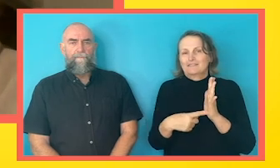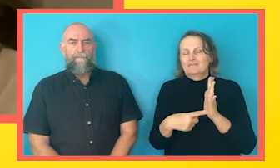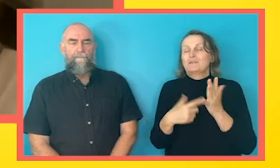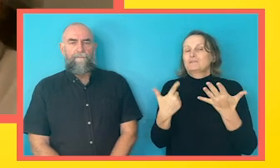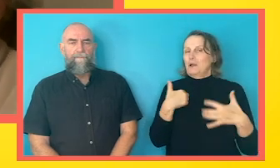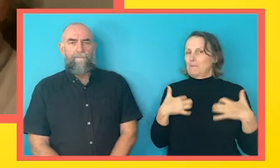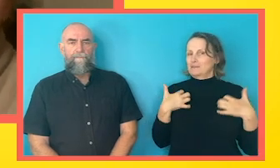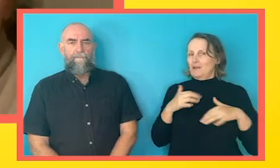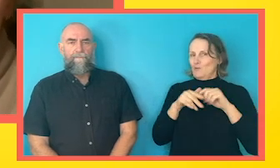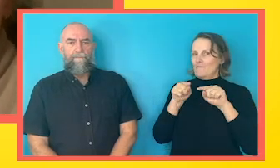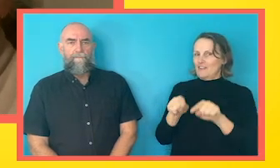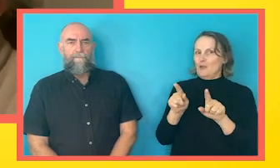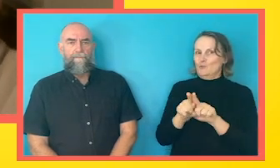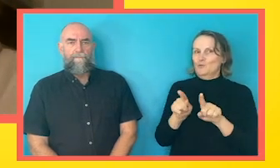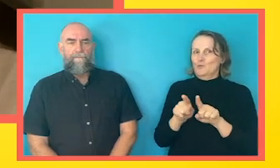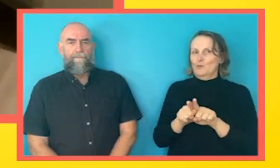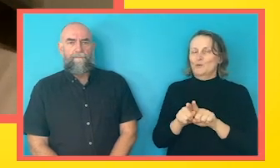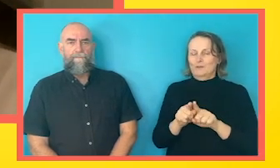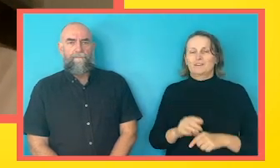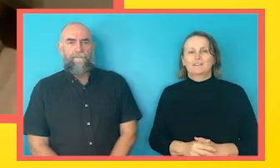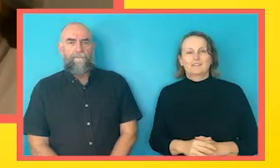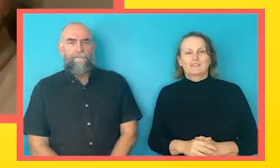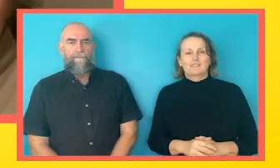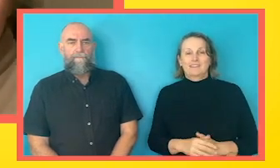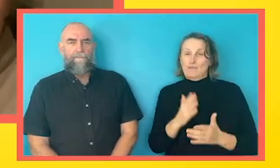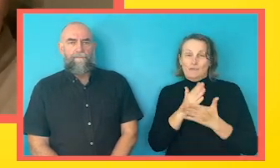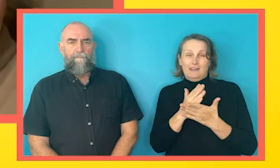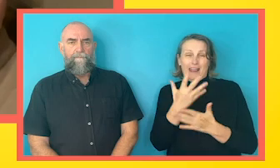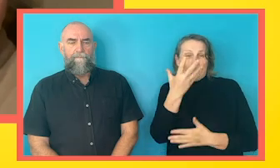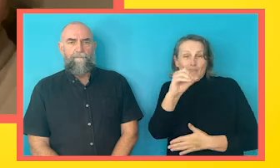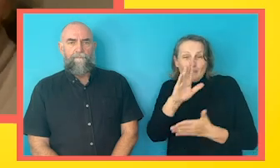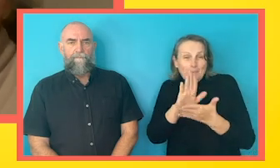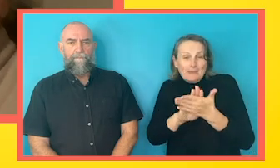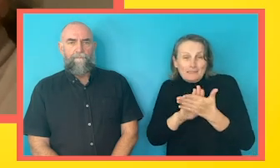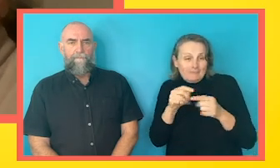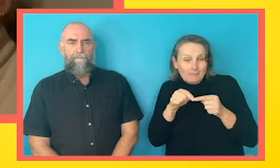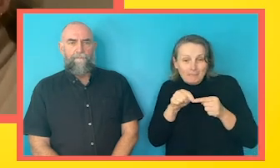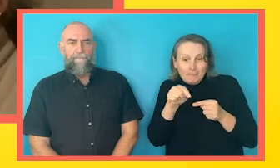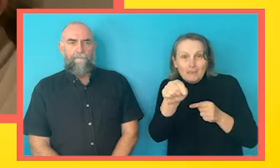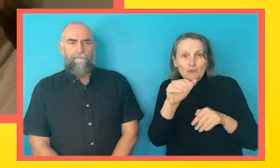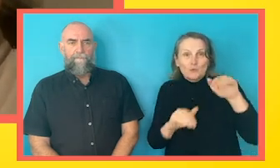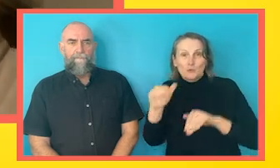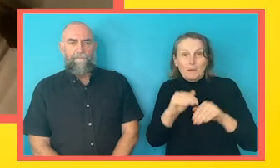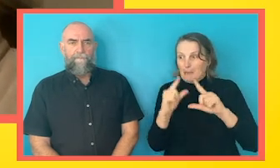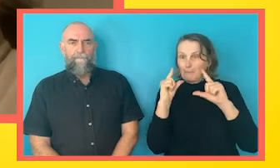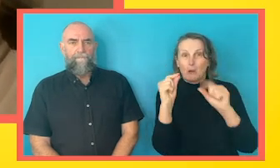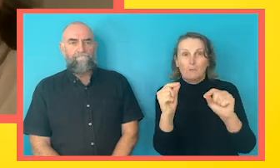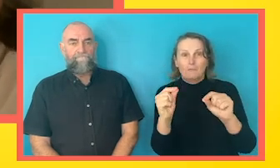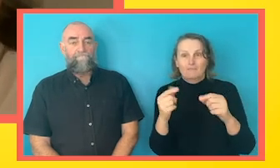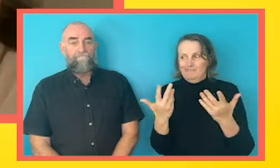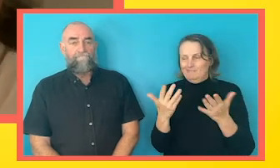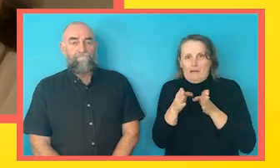really excited for that. And obviously it can be so very close with only 50 metres to swim. So it's really anyone's